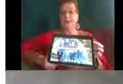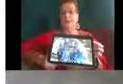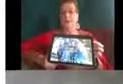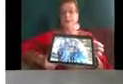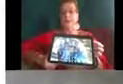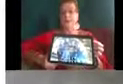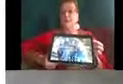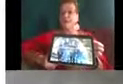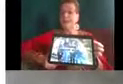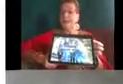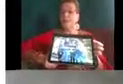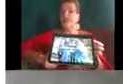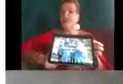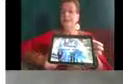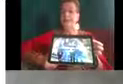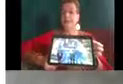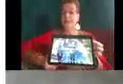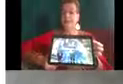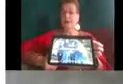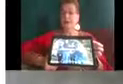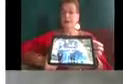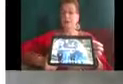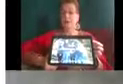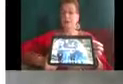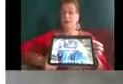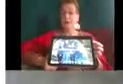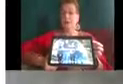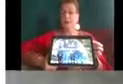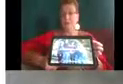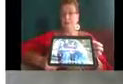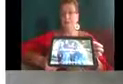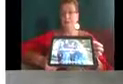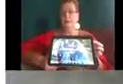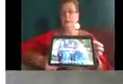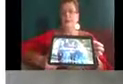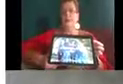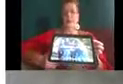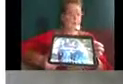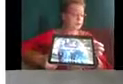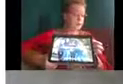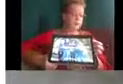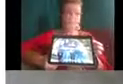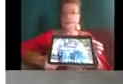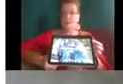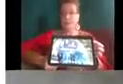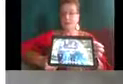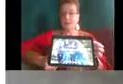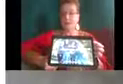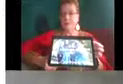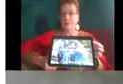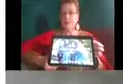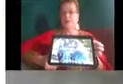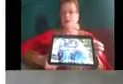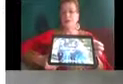on a pc so you don't necessarily need a smart speaker but mine is hooked up to my smart